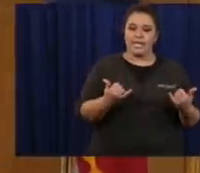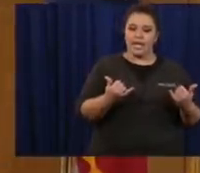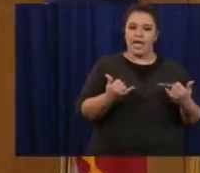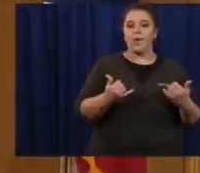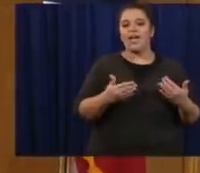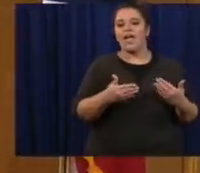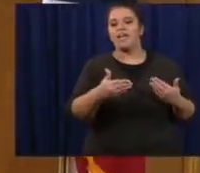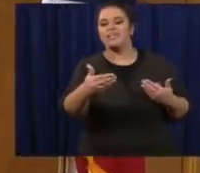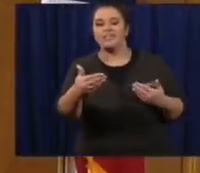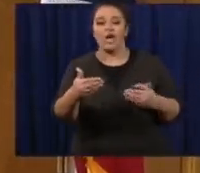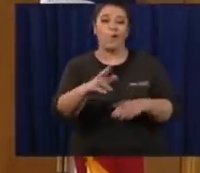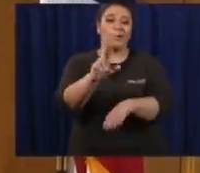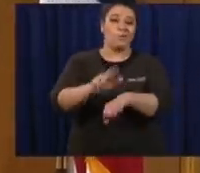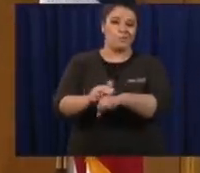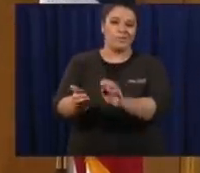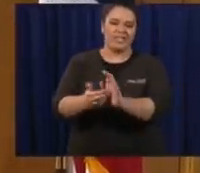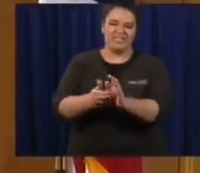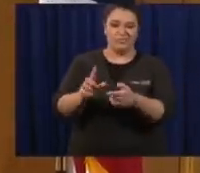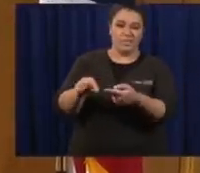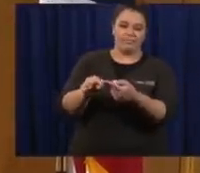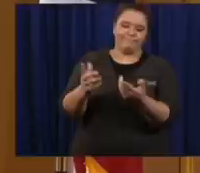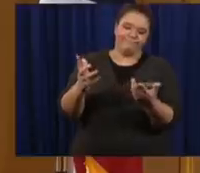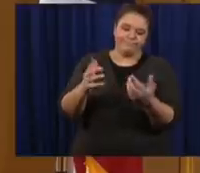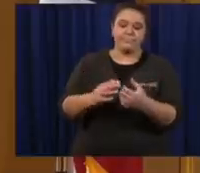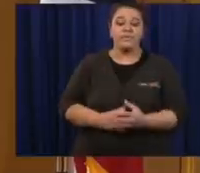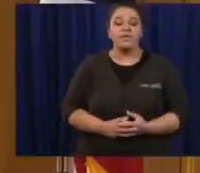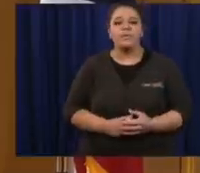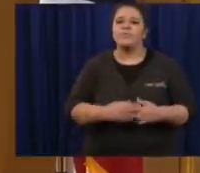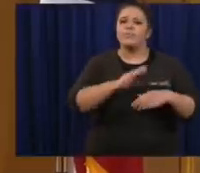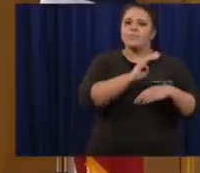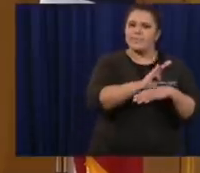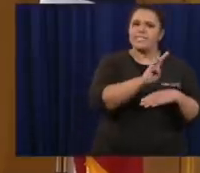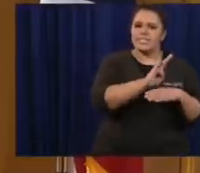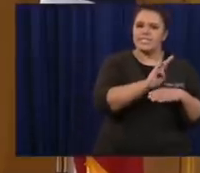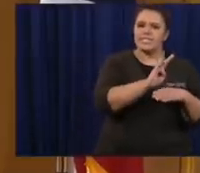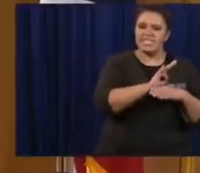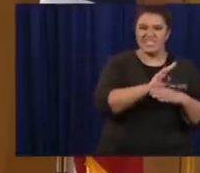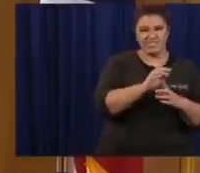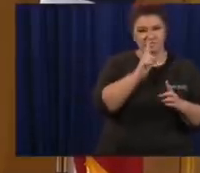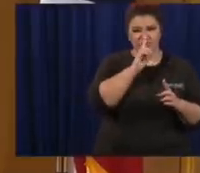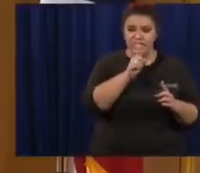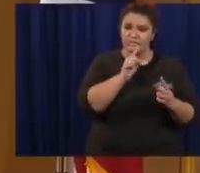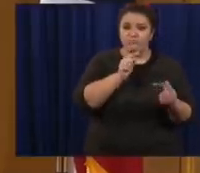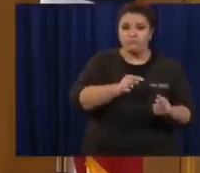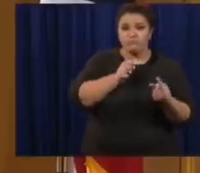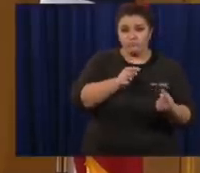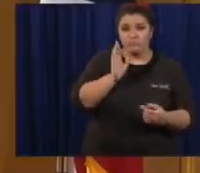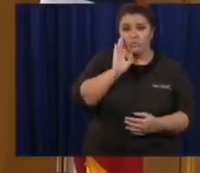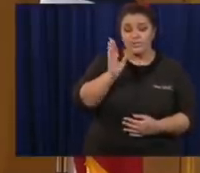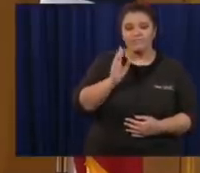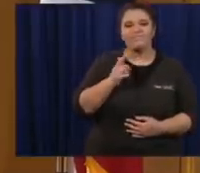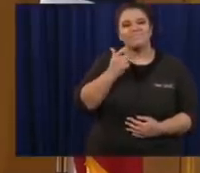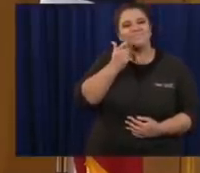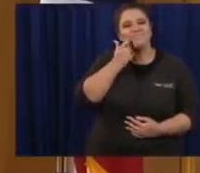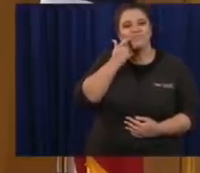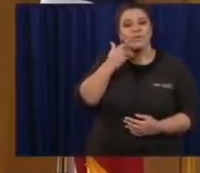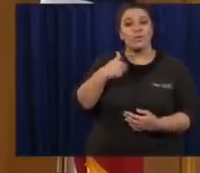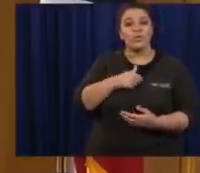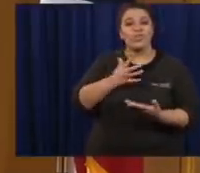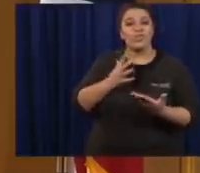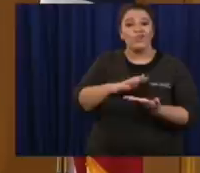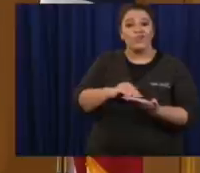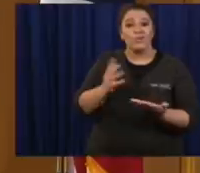be, a lot of businesses and even public entities are going to be hurting. We found out in the last 24 hours that the Dayton International